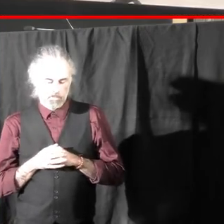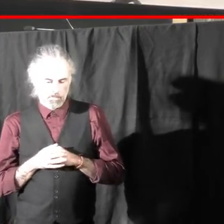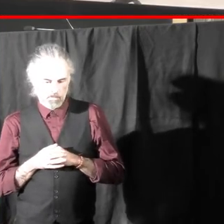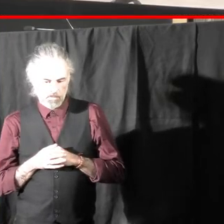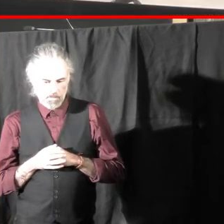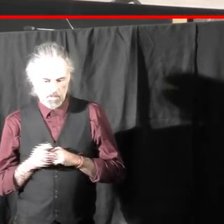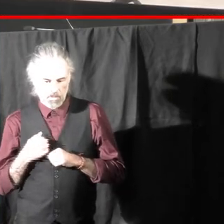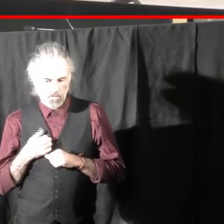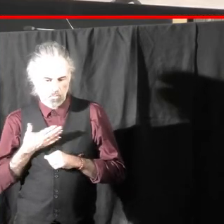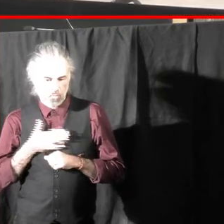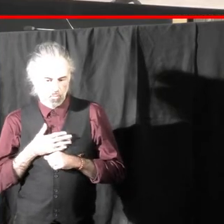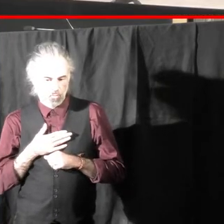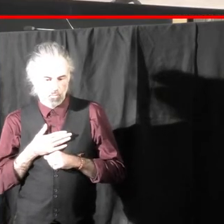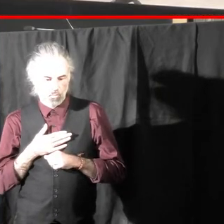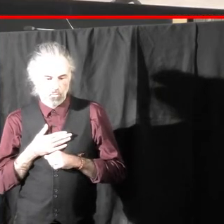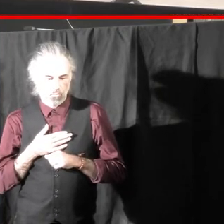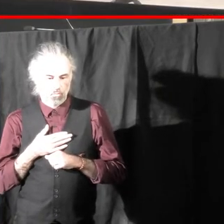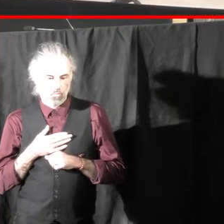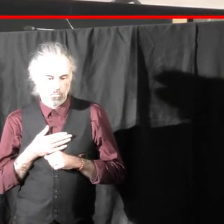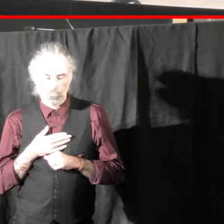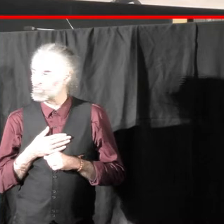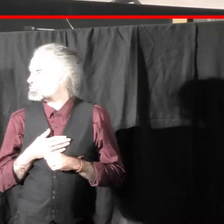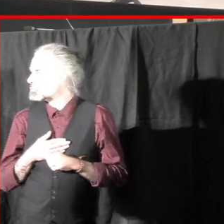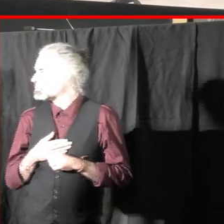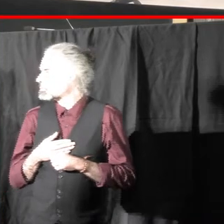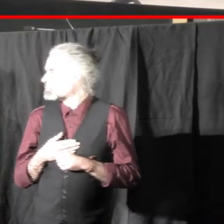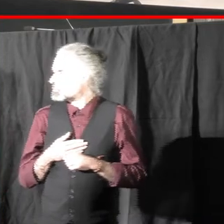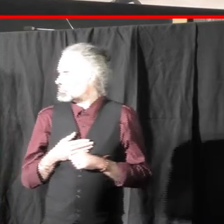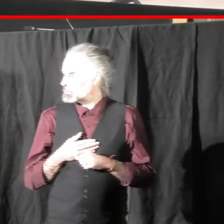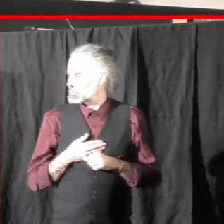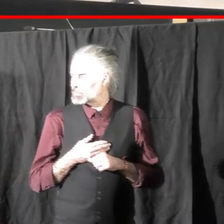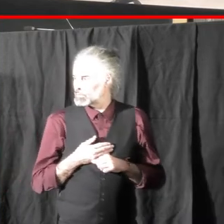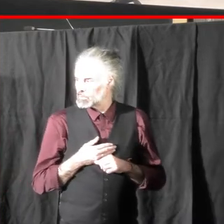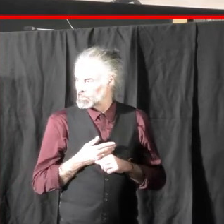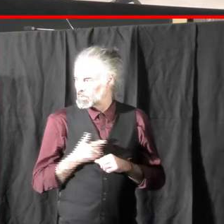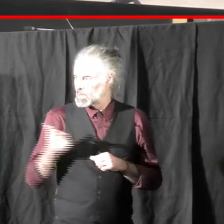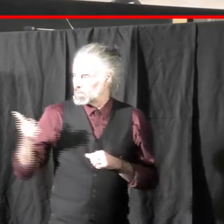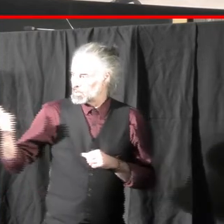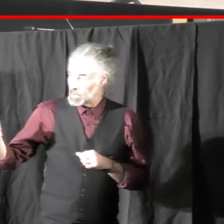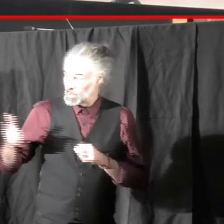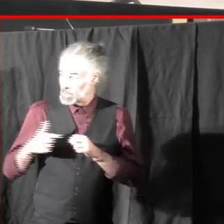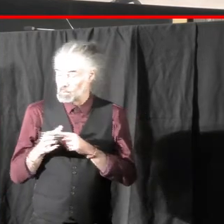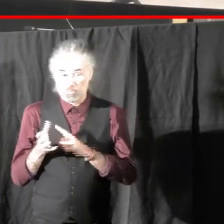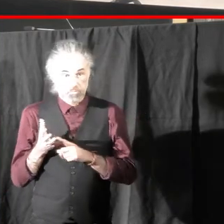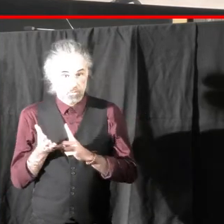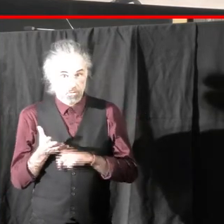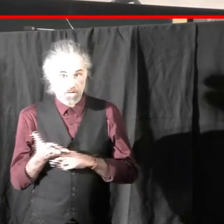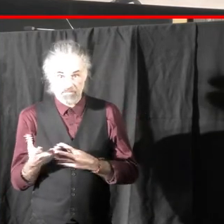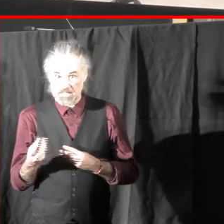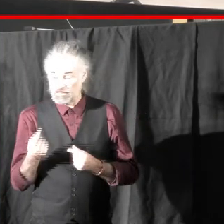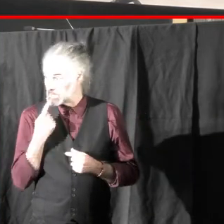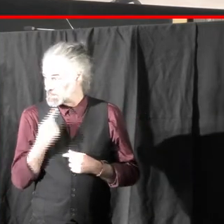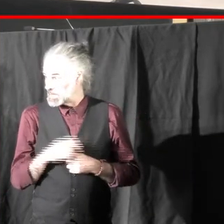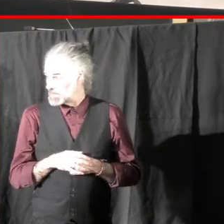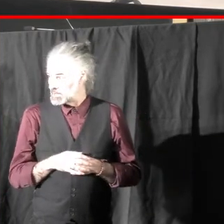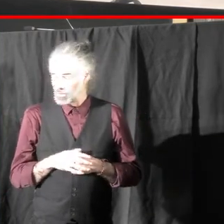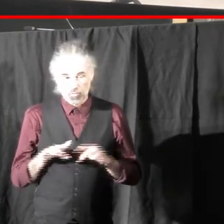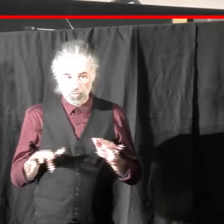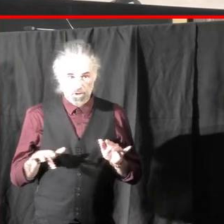And I'd like to go to Paul, who just took a very deep breath in. Do you have something to say yet? No, not